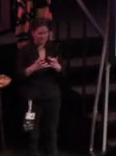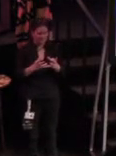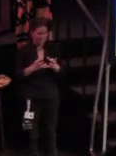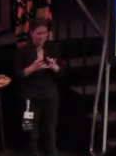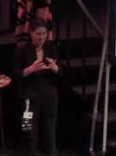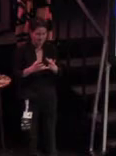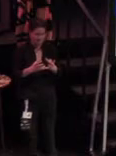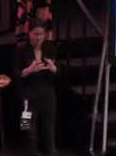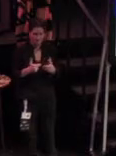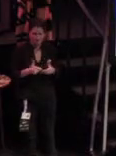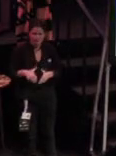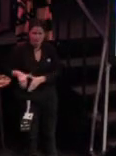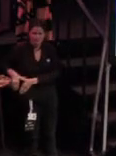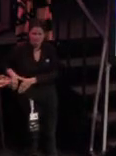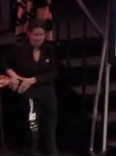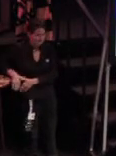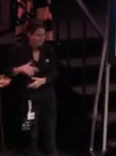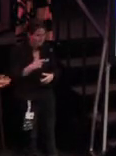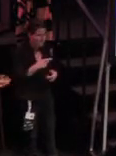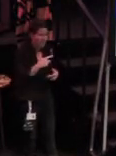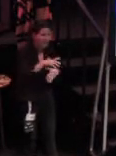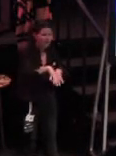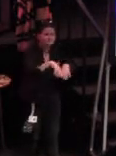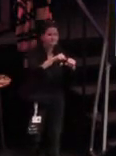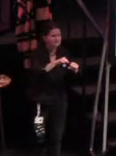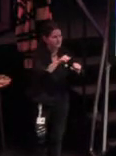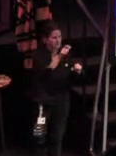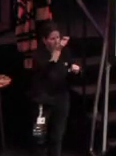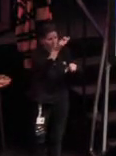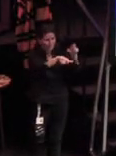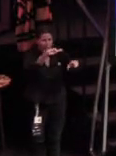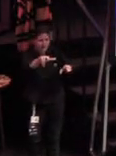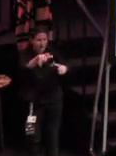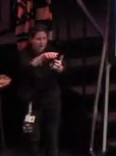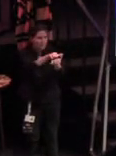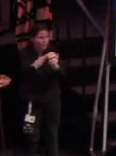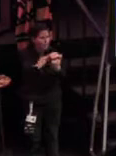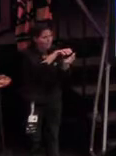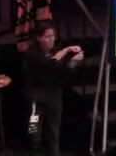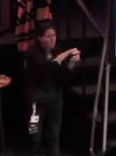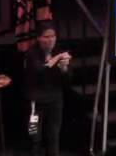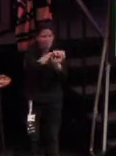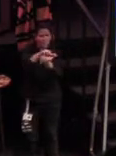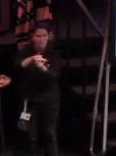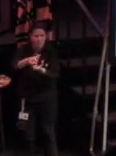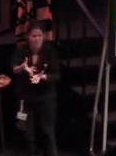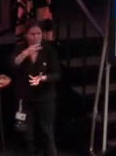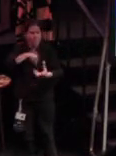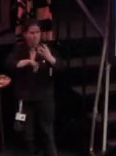was to borrow and was to look around me and be like, well, I'll take a bit of this and I'll take a bit of that. And slowly I became a different version of me.